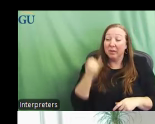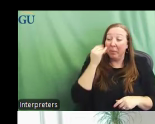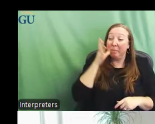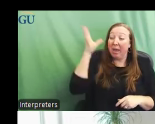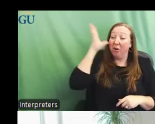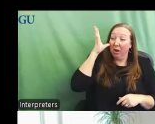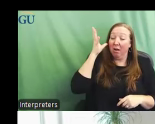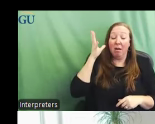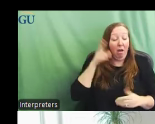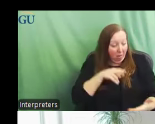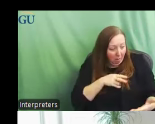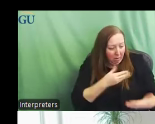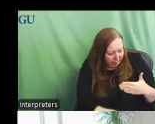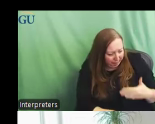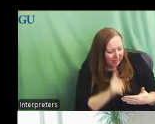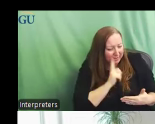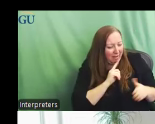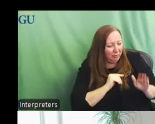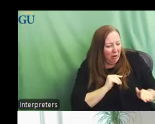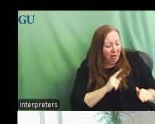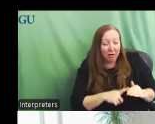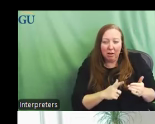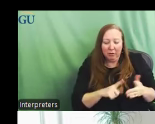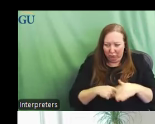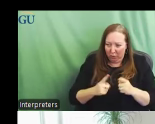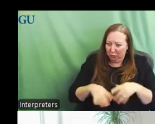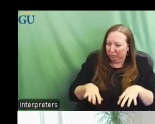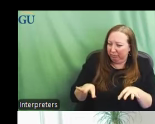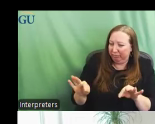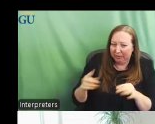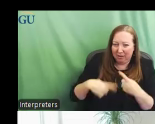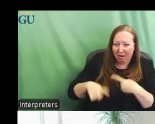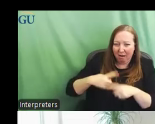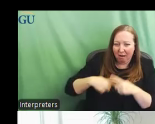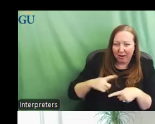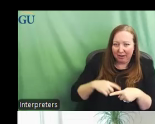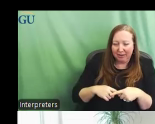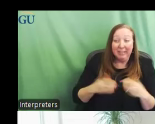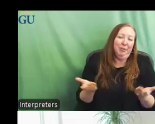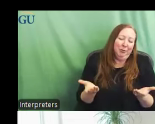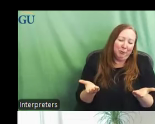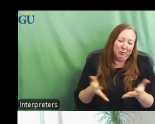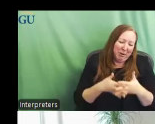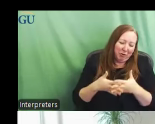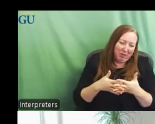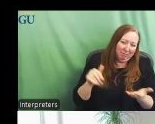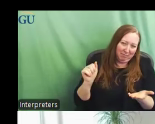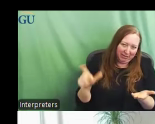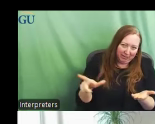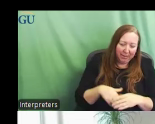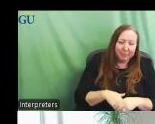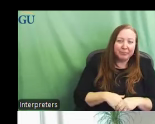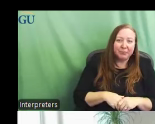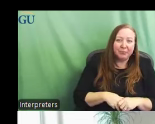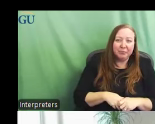and starts to acquire sign language, in the case, a lot of cases here, ASL, their